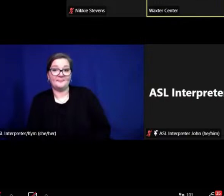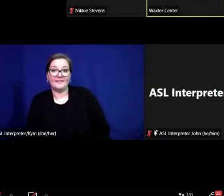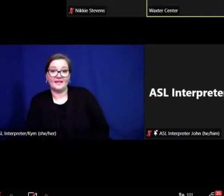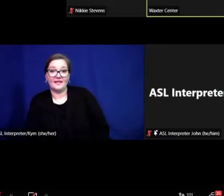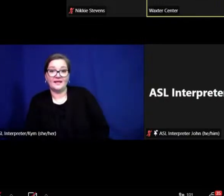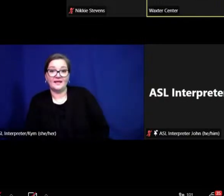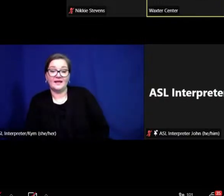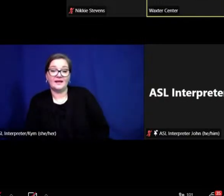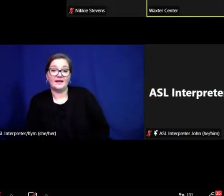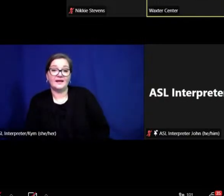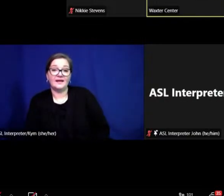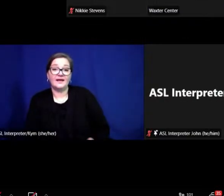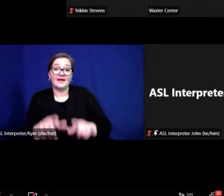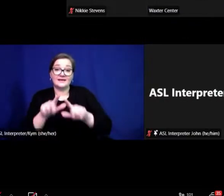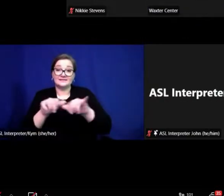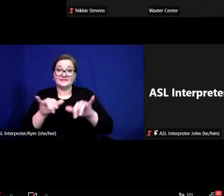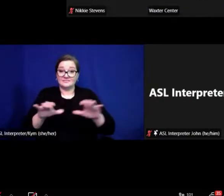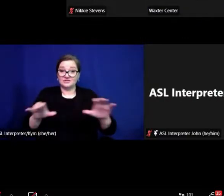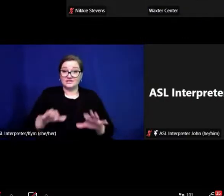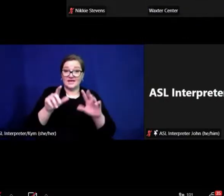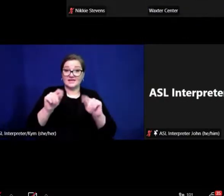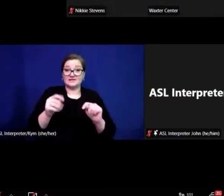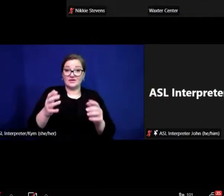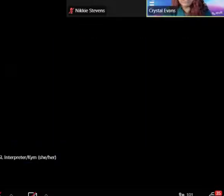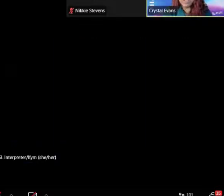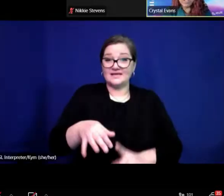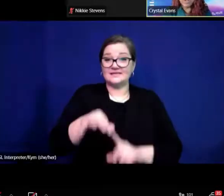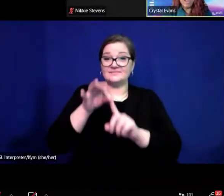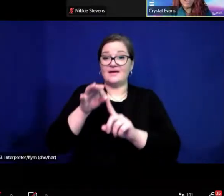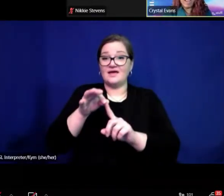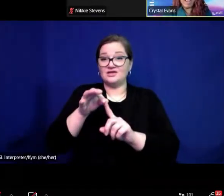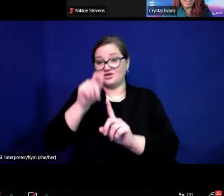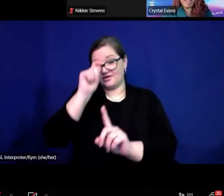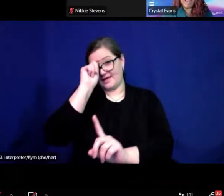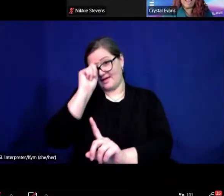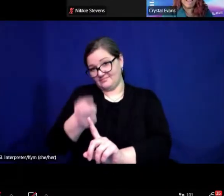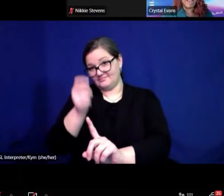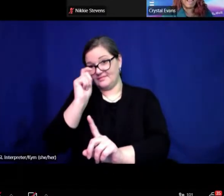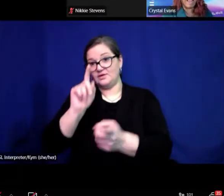And while she does that, we're going to give a special shout out to the Waxter Center